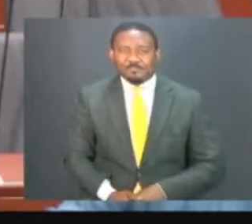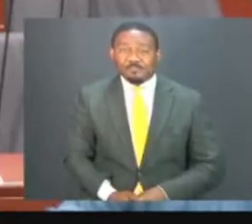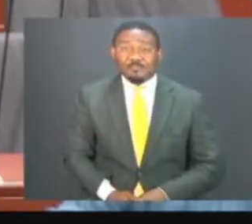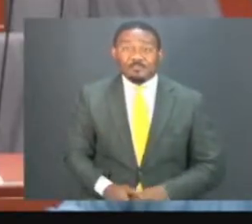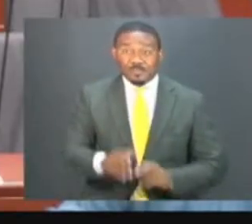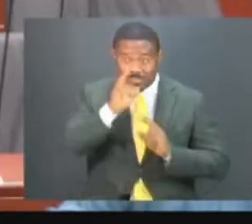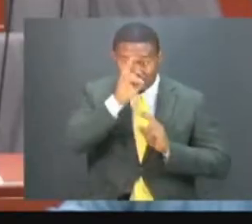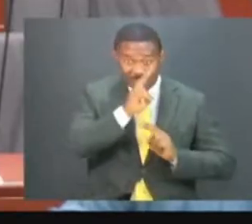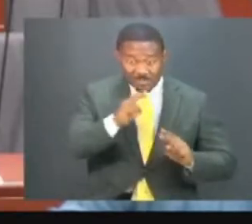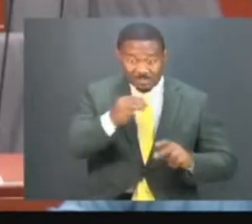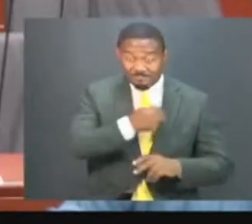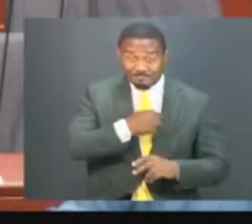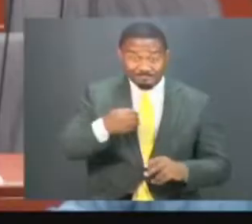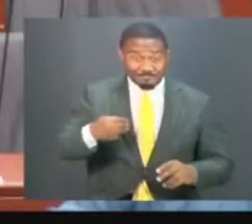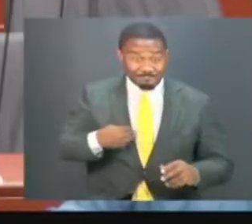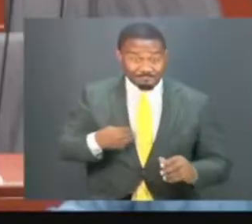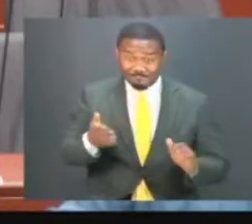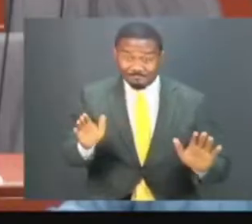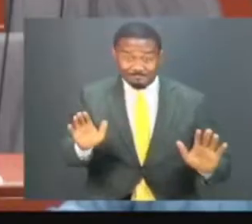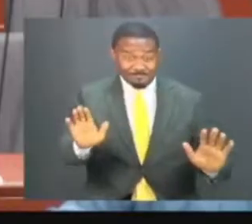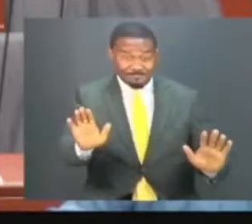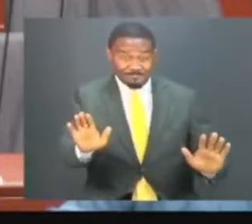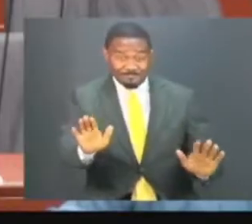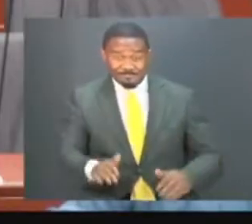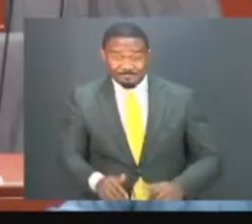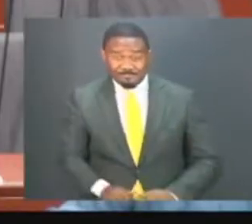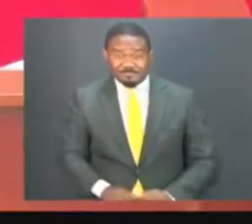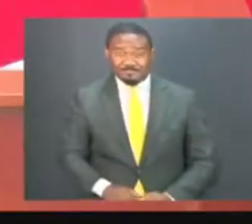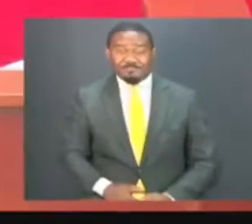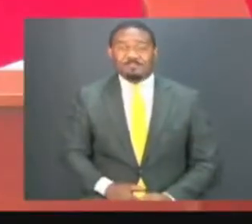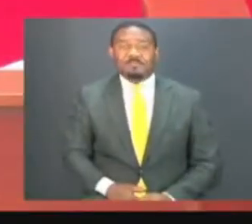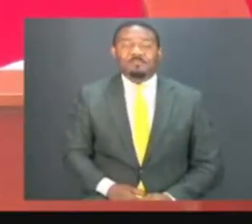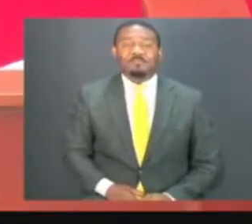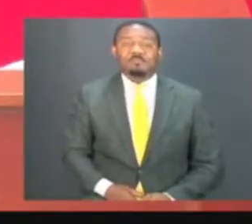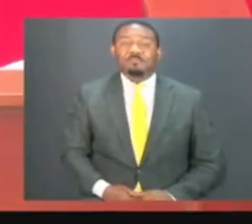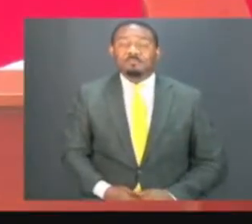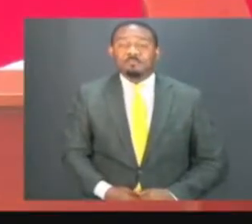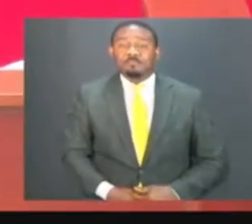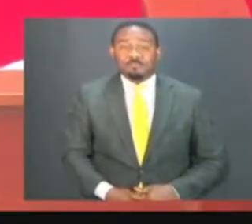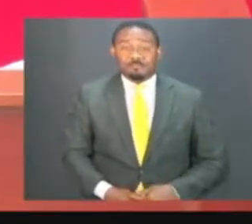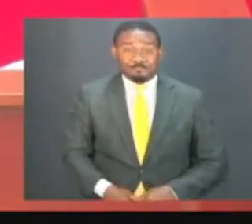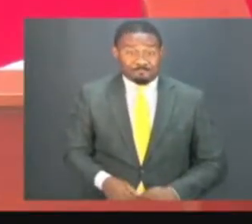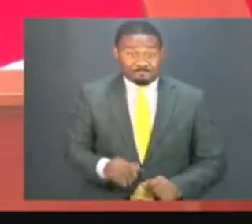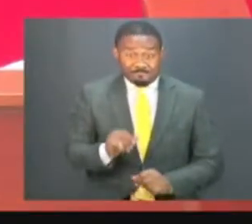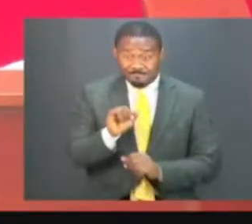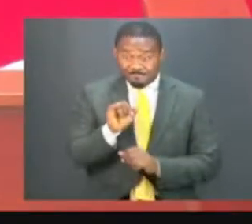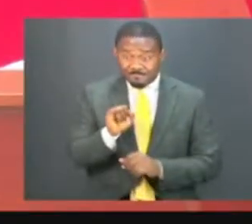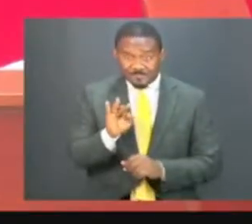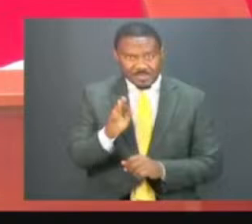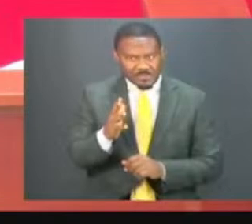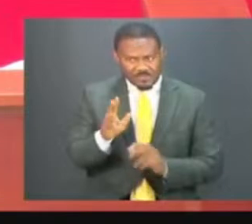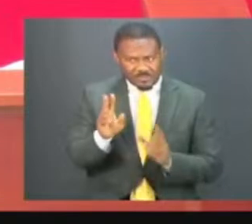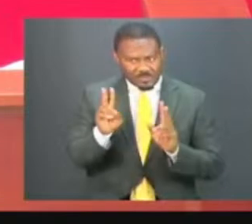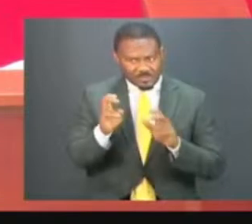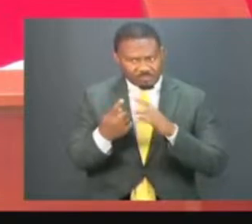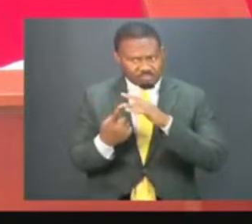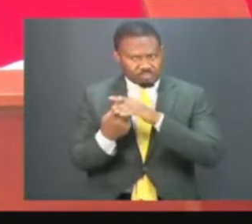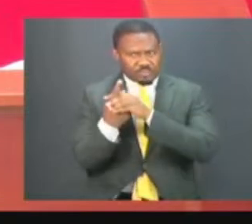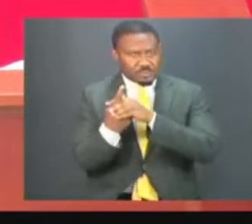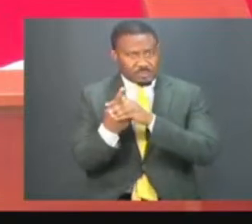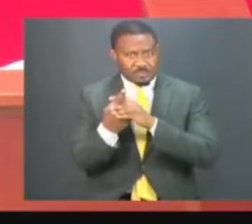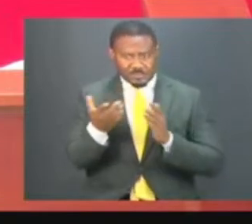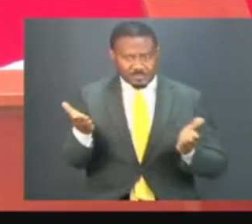Yes. When an issue is raised on the floor